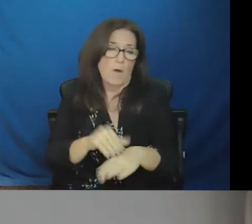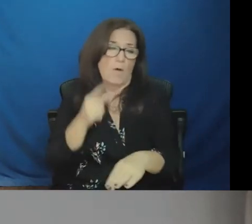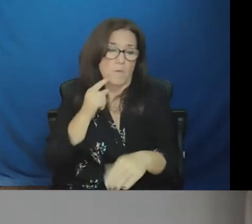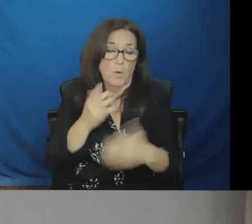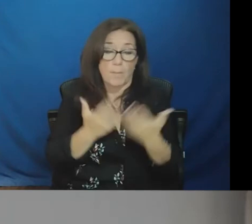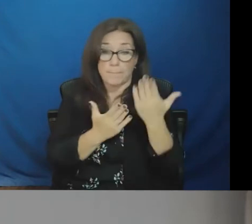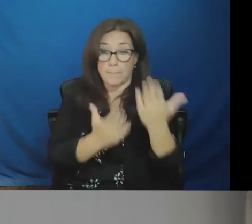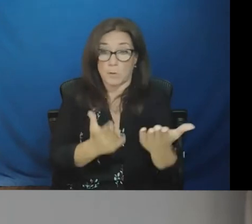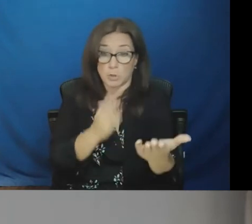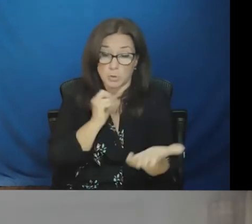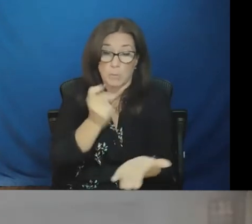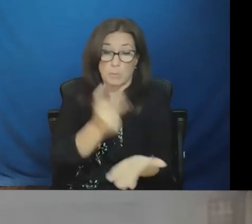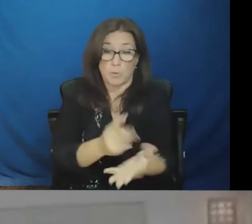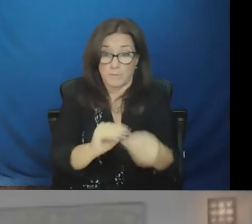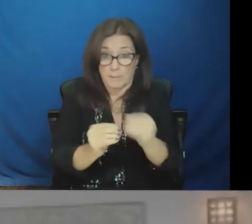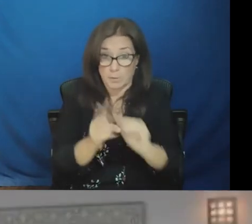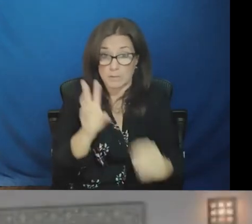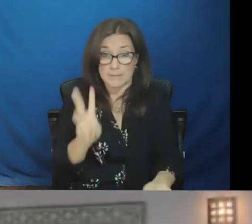number 6, the